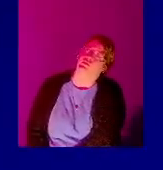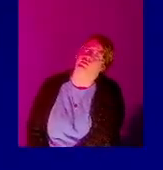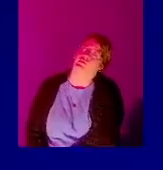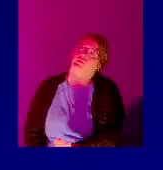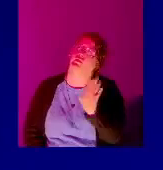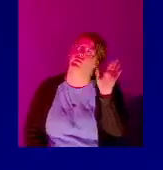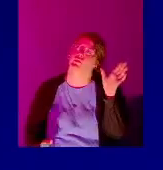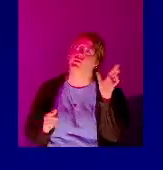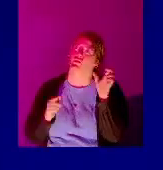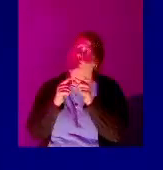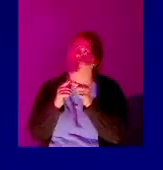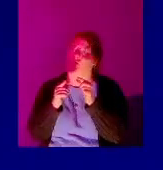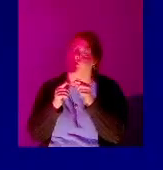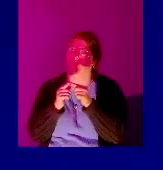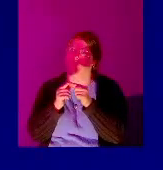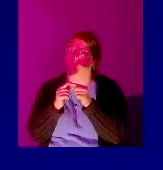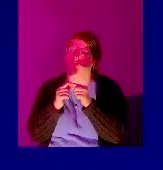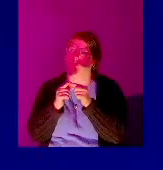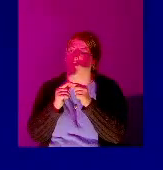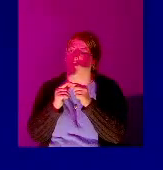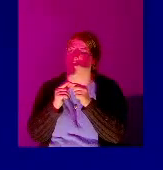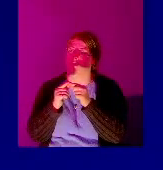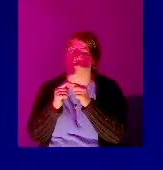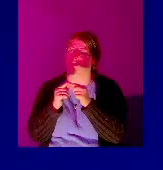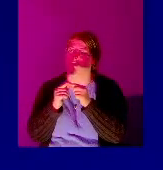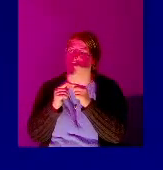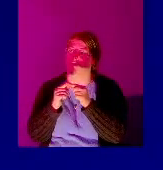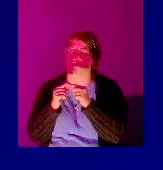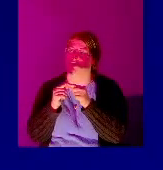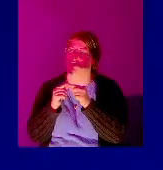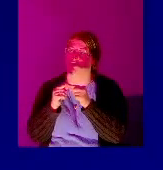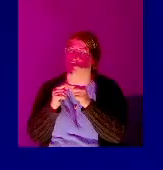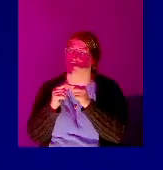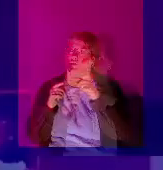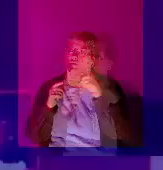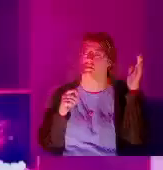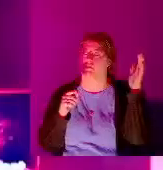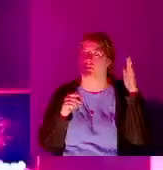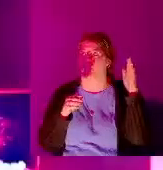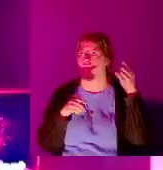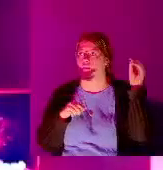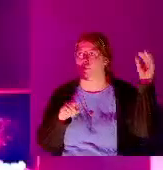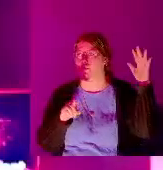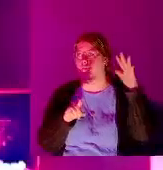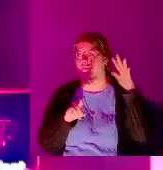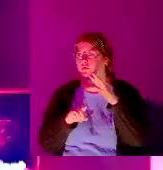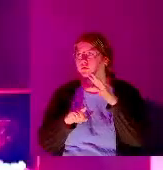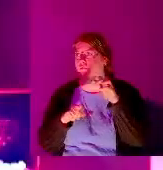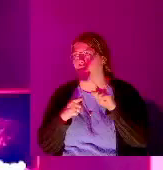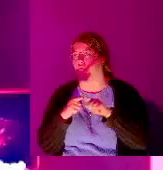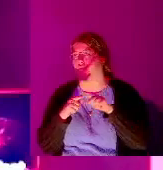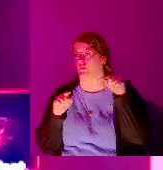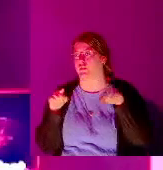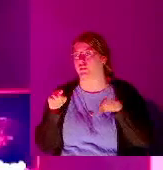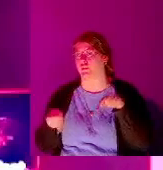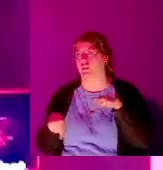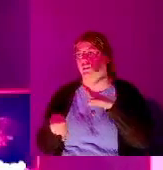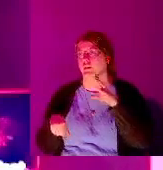end. Oh, thy word is a lamp unto my feet.